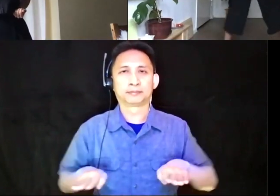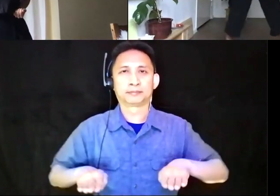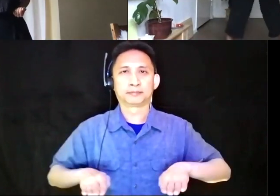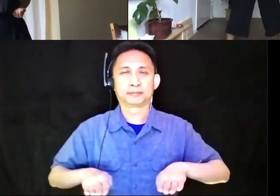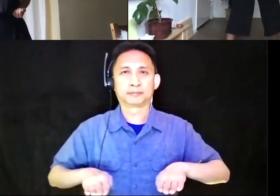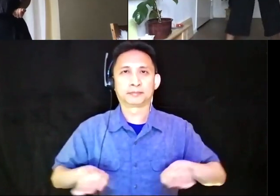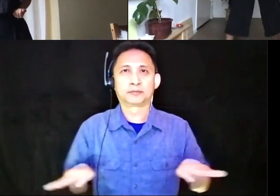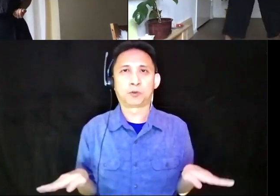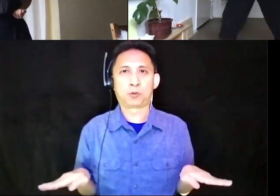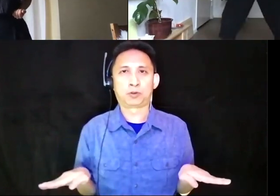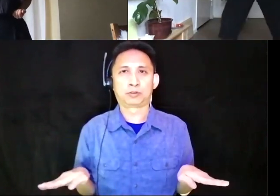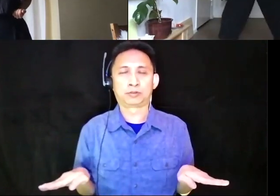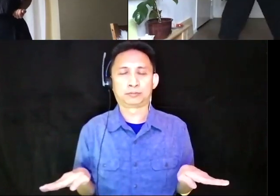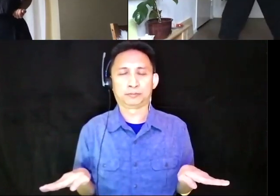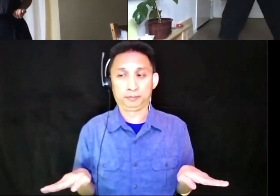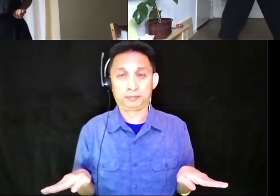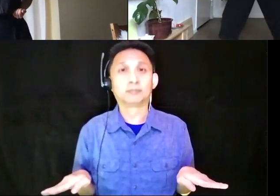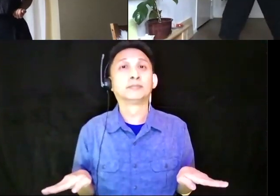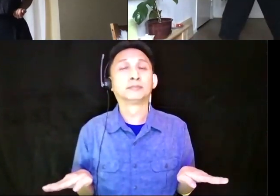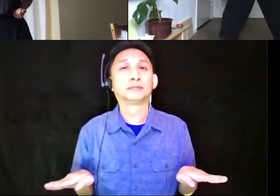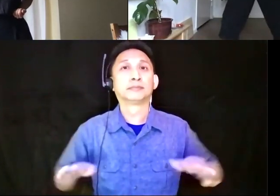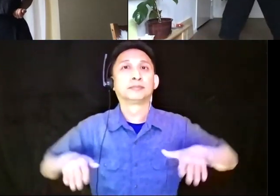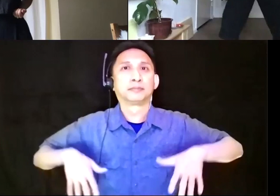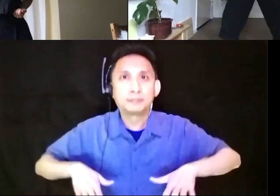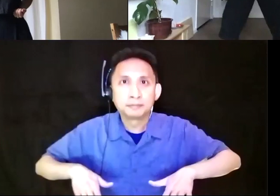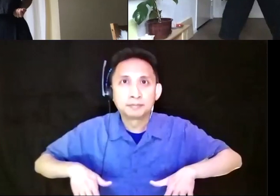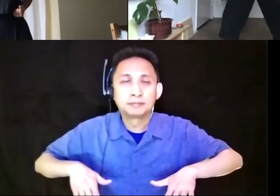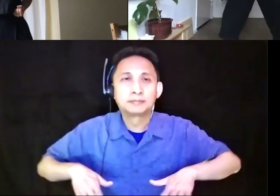3, 4, knees over toes.